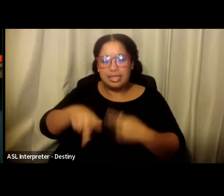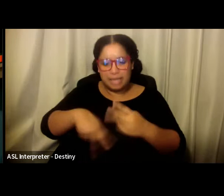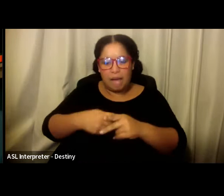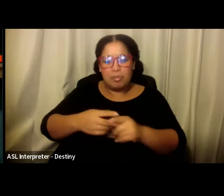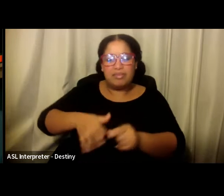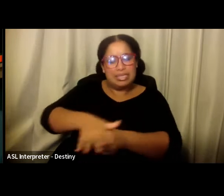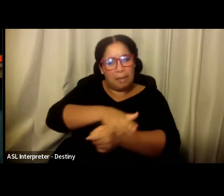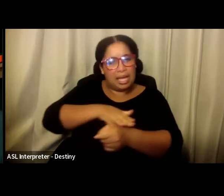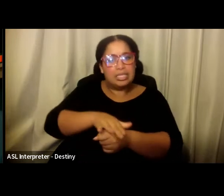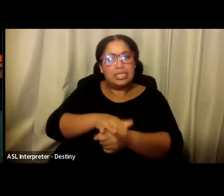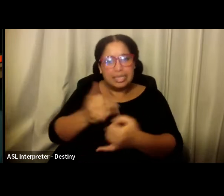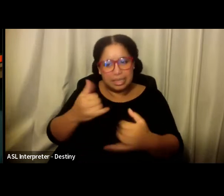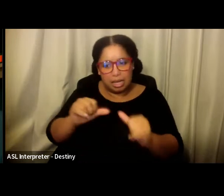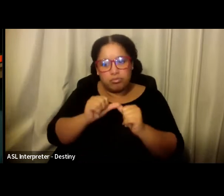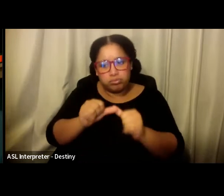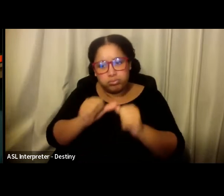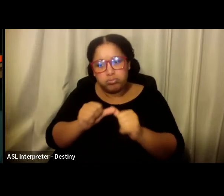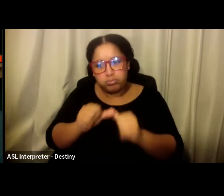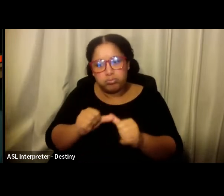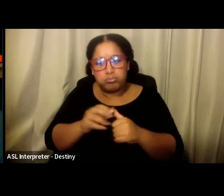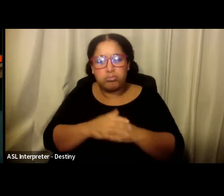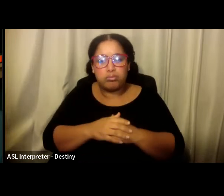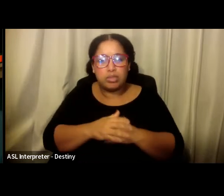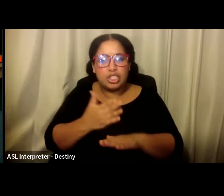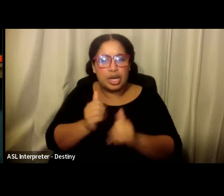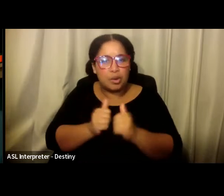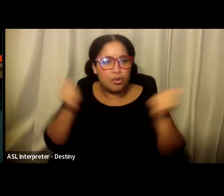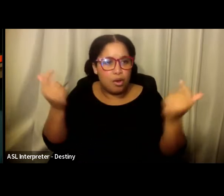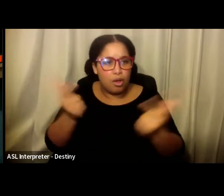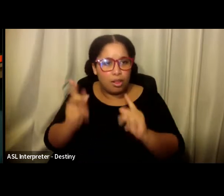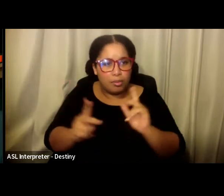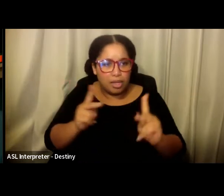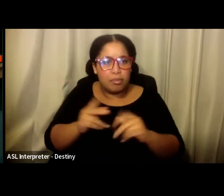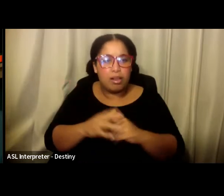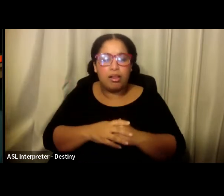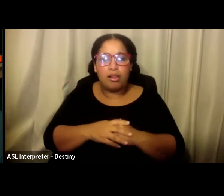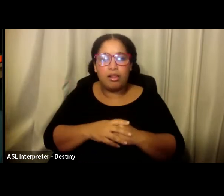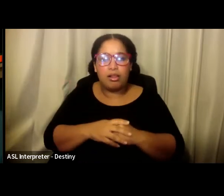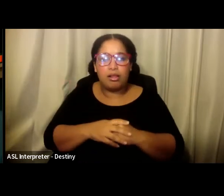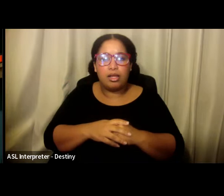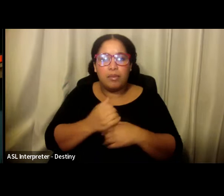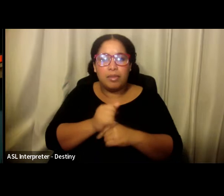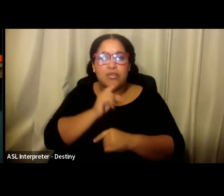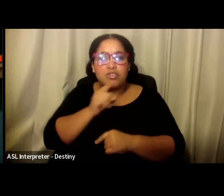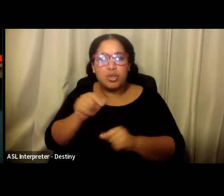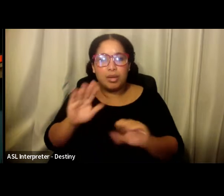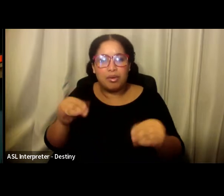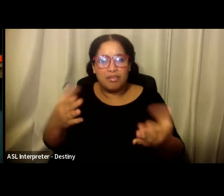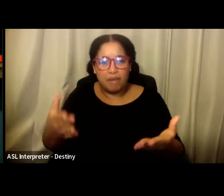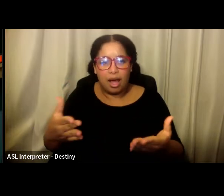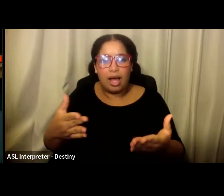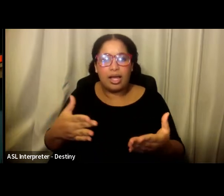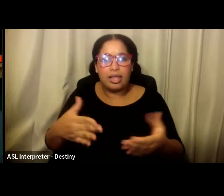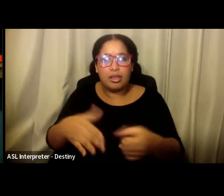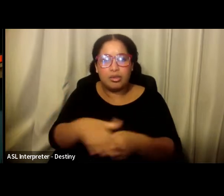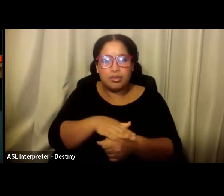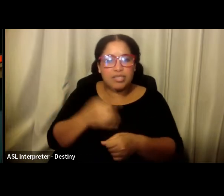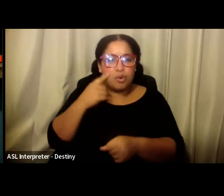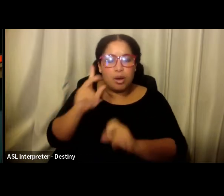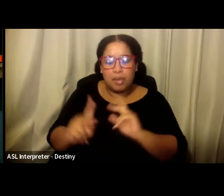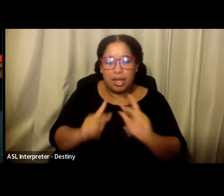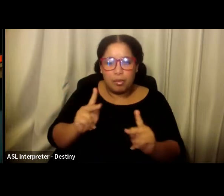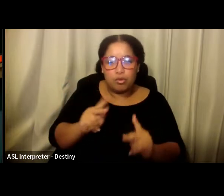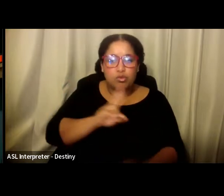be just shared, with everyone, and make sure that you can provide the spaces for people